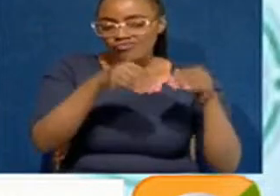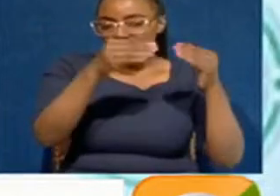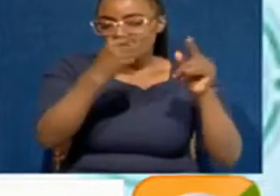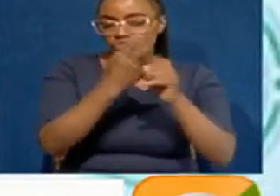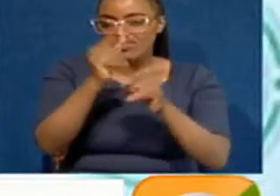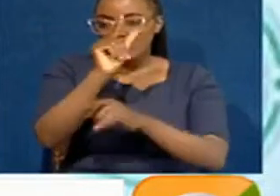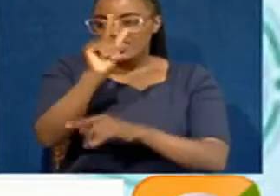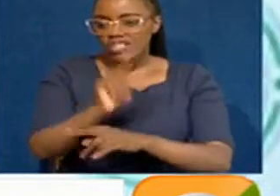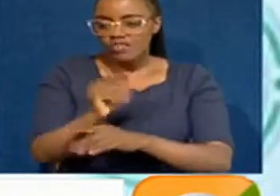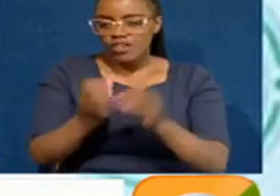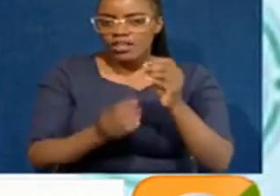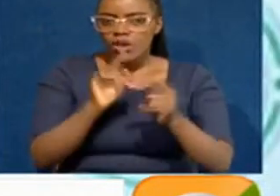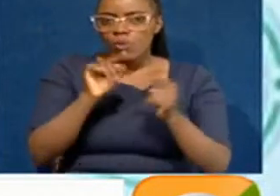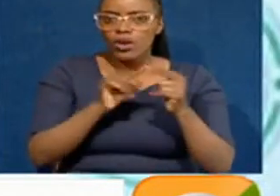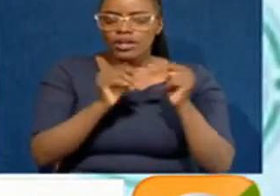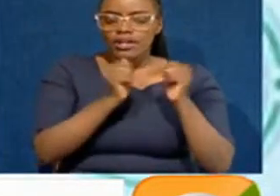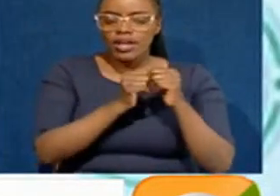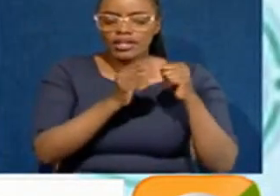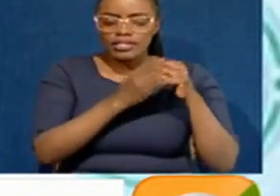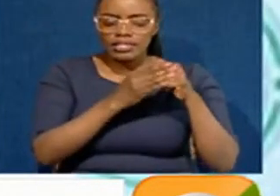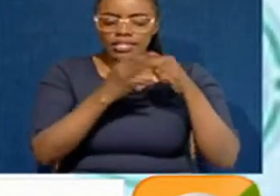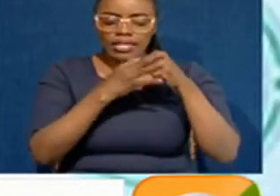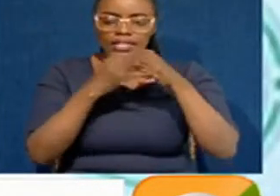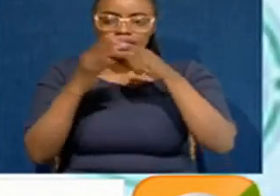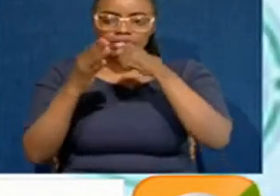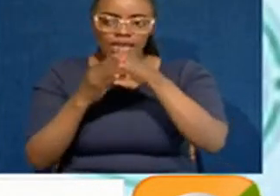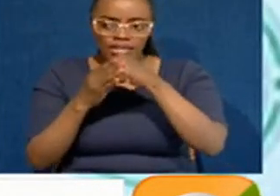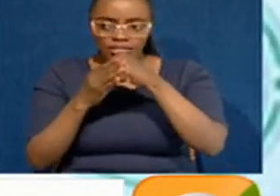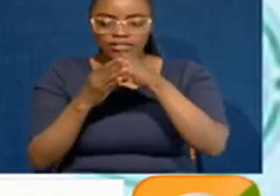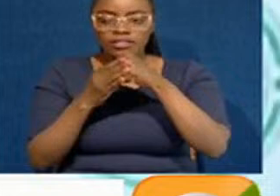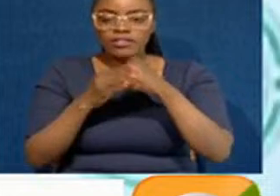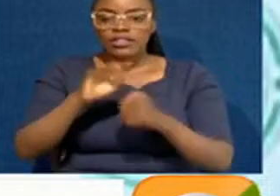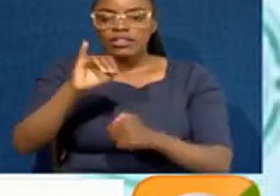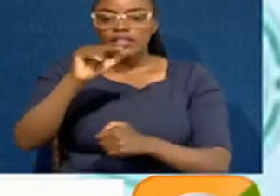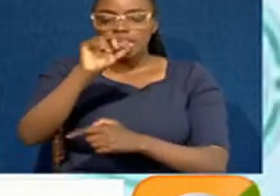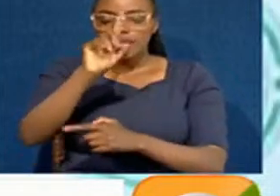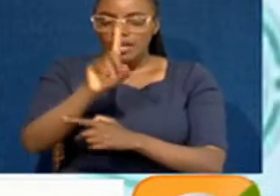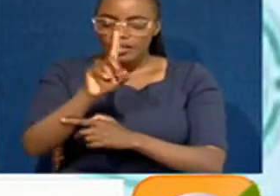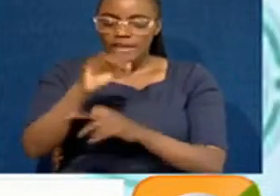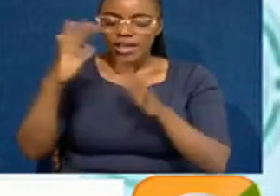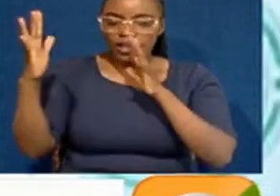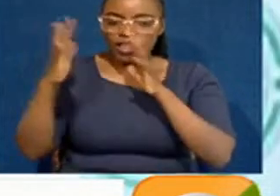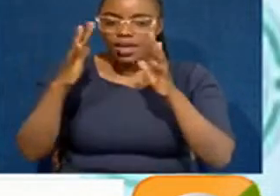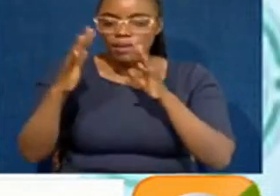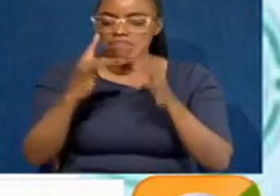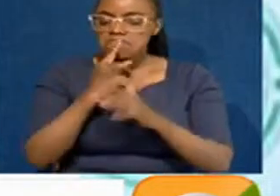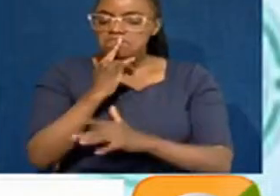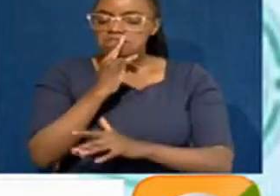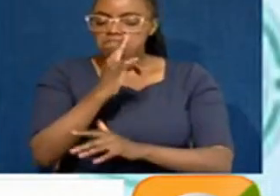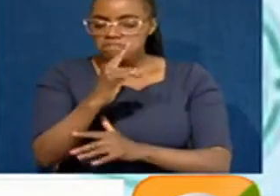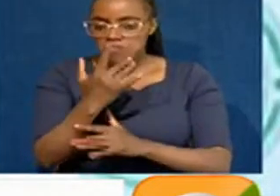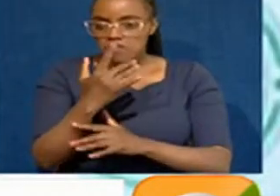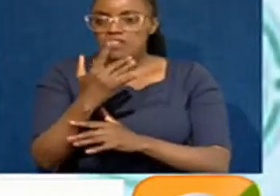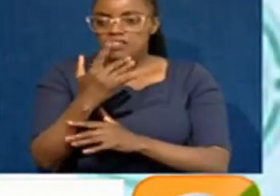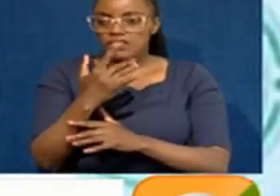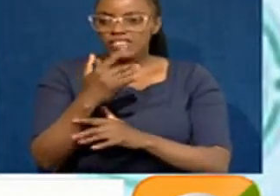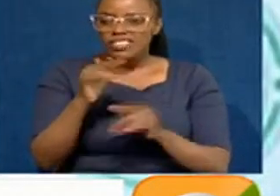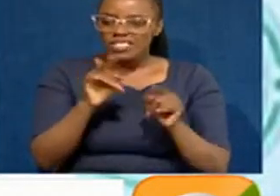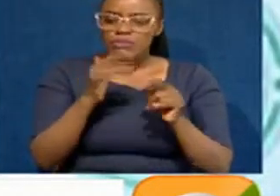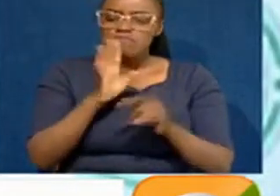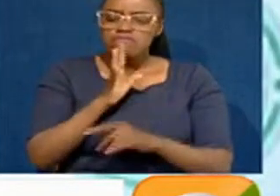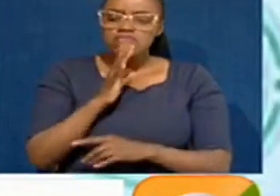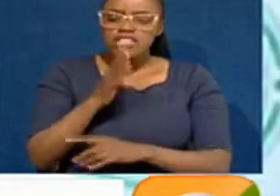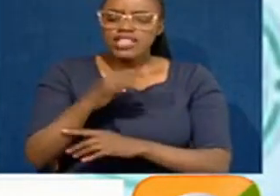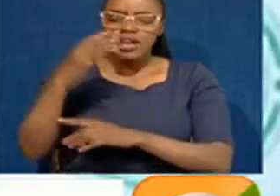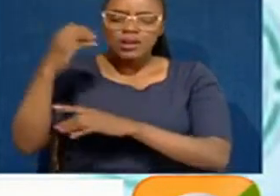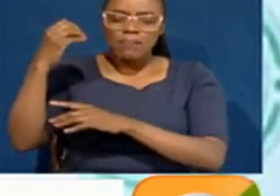established and founded in 1989. It is the IGAD Climate Prediction and Application Center. So today we're going to be speaking here on